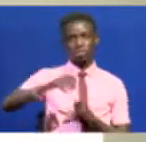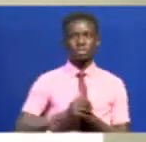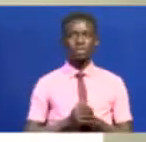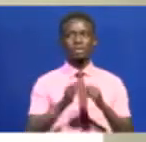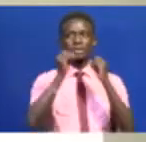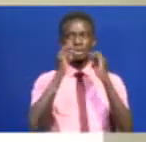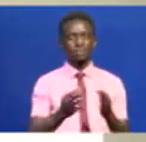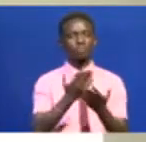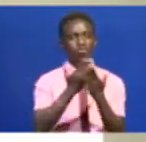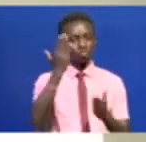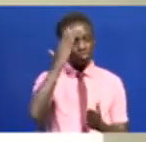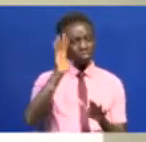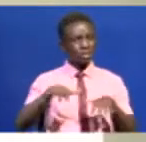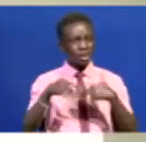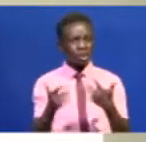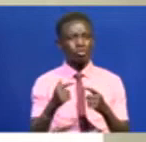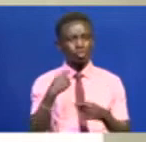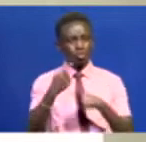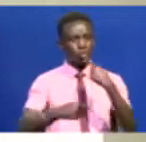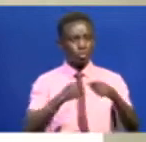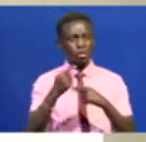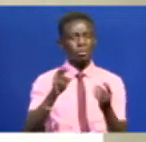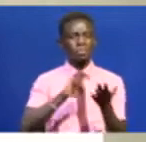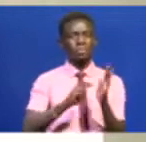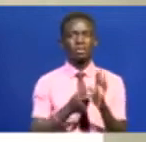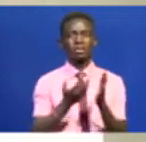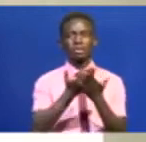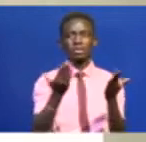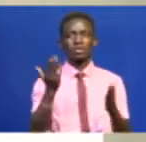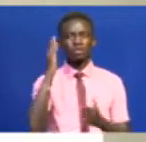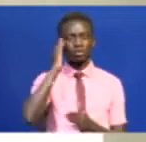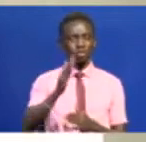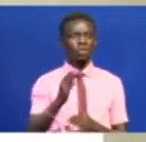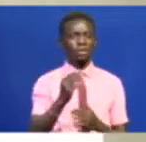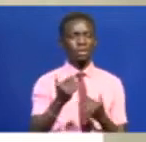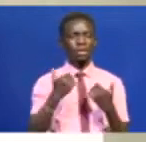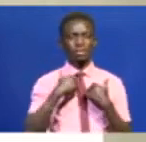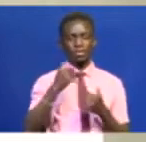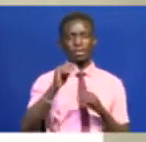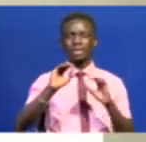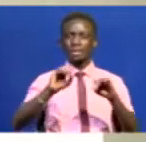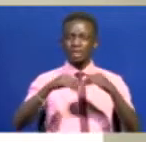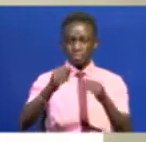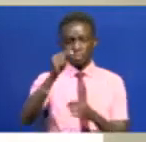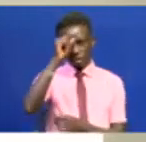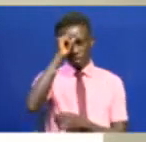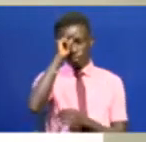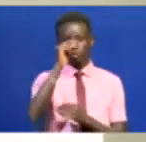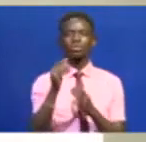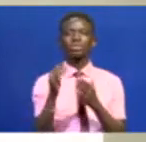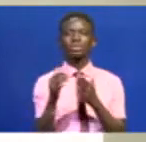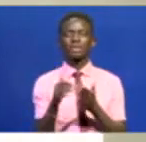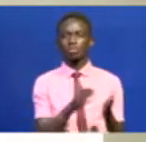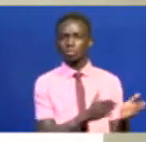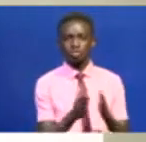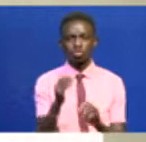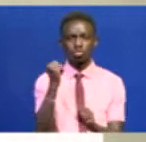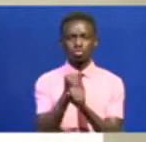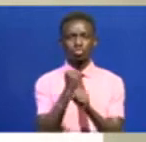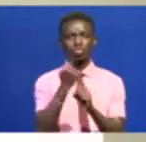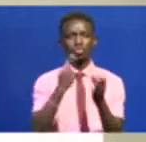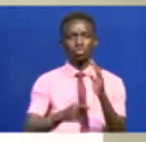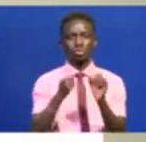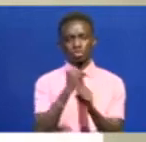going, you are giving even the government an opportunity to do what was done last